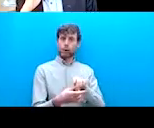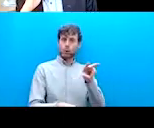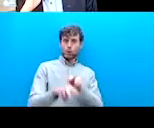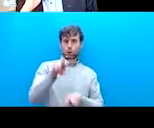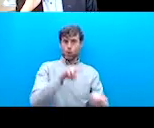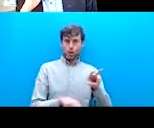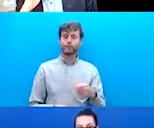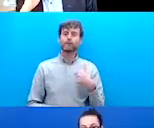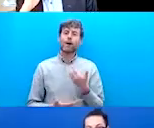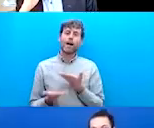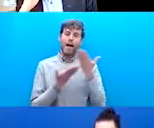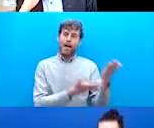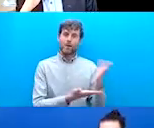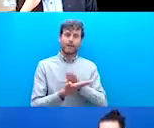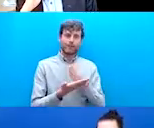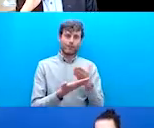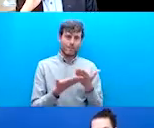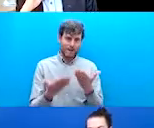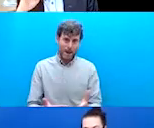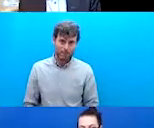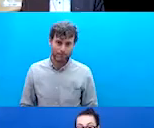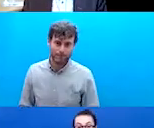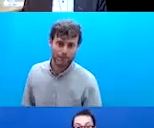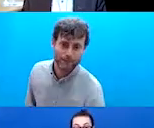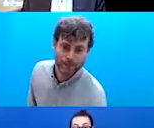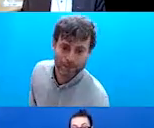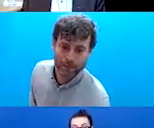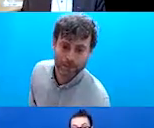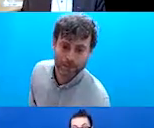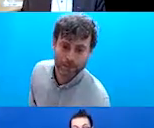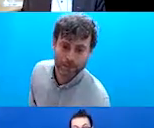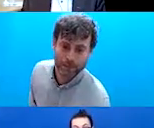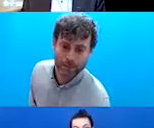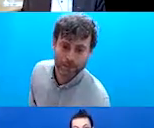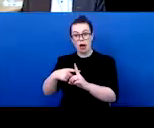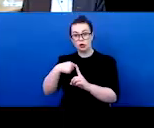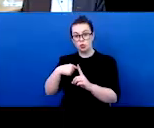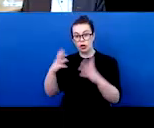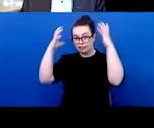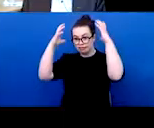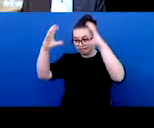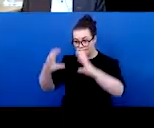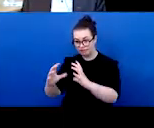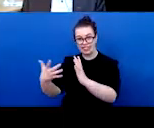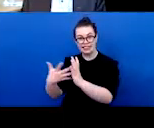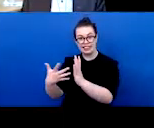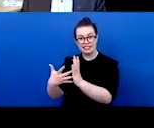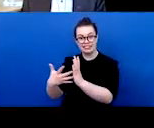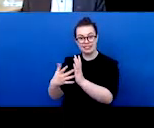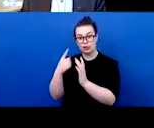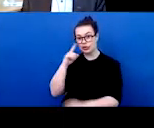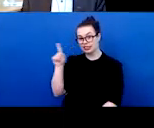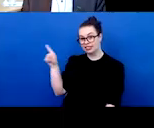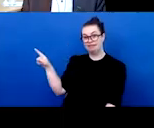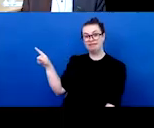at 22 months of age. So here's a participant in our lab. So they are listening to spoken phrases